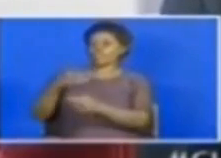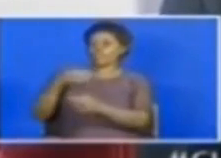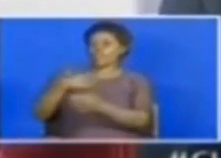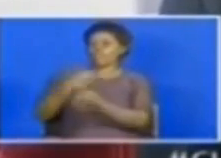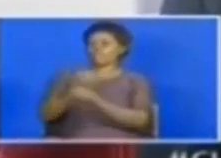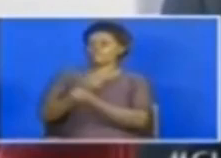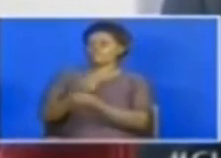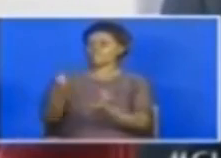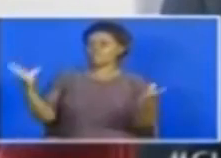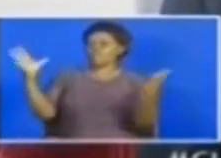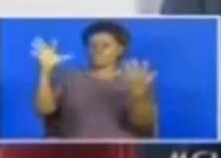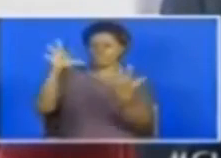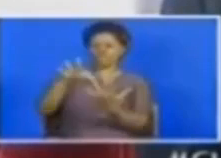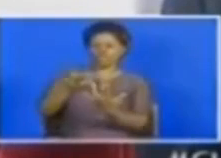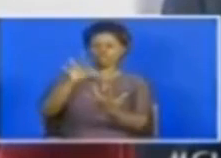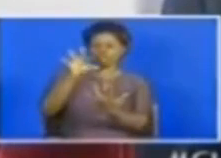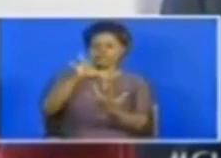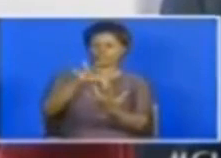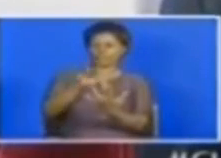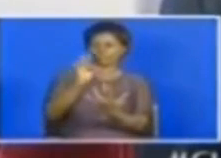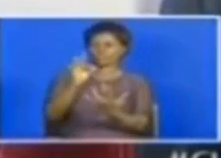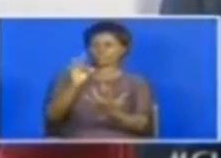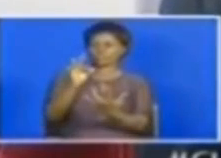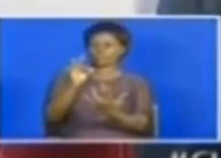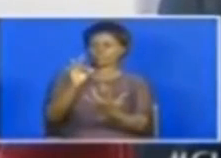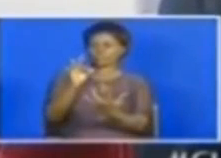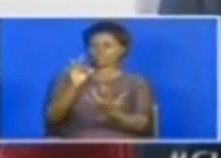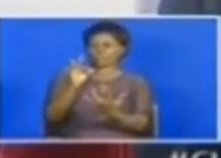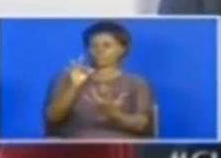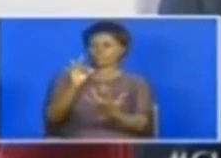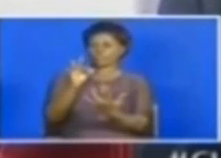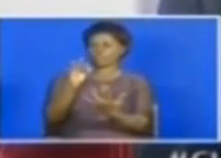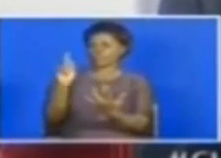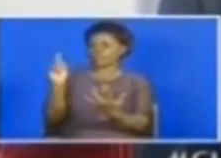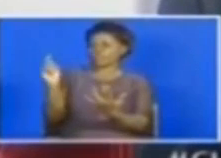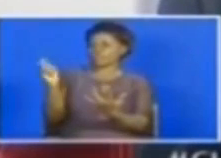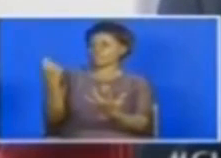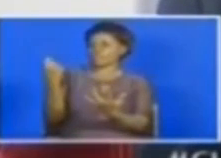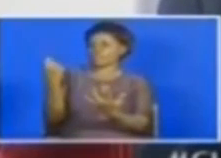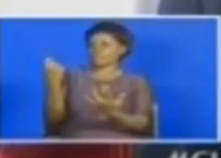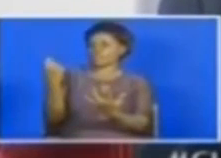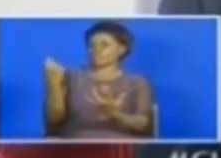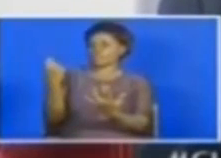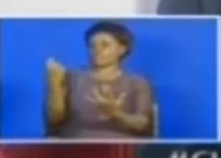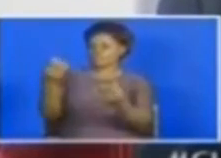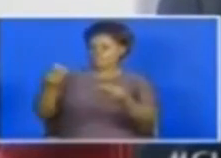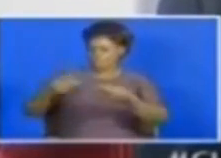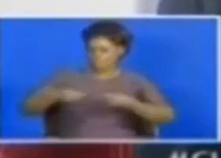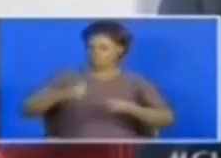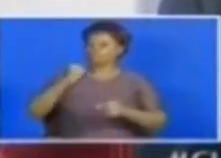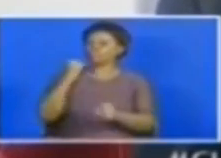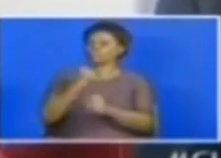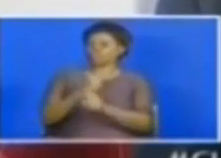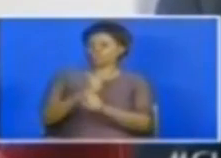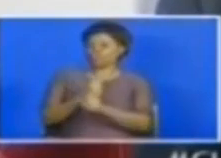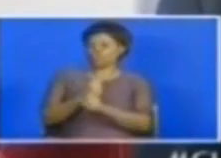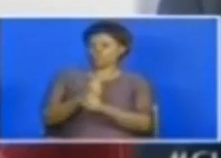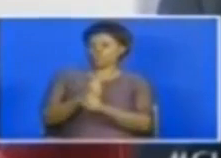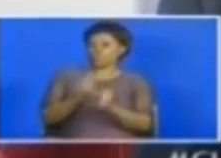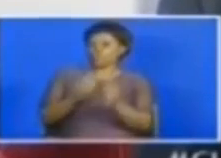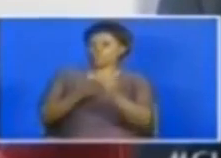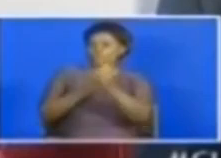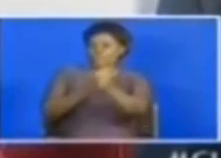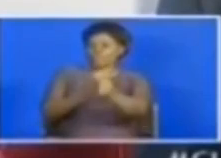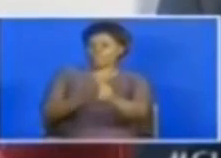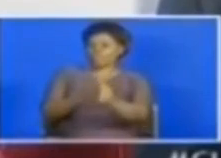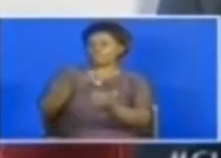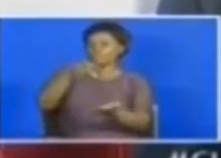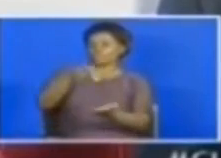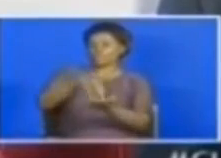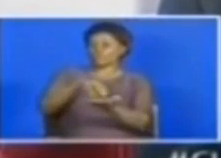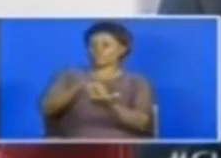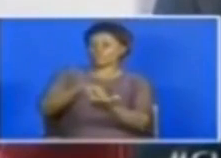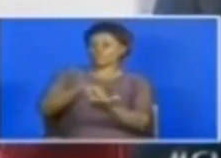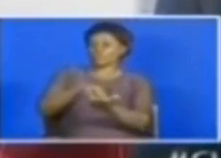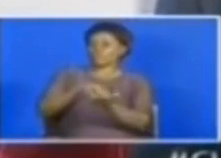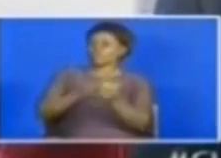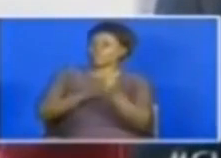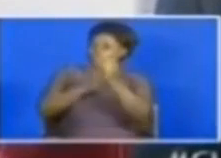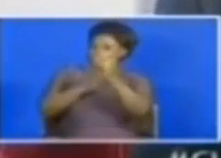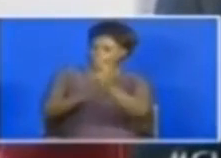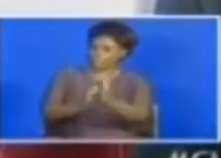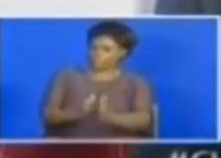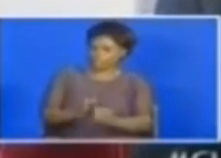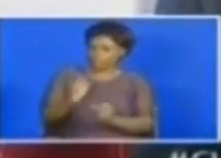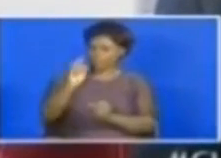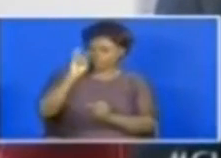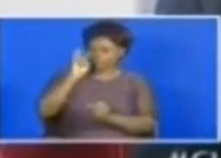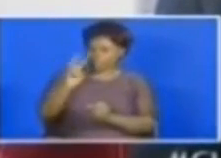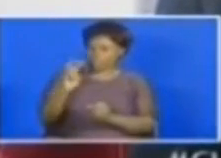several options as a commission that we've been looking at. That is what the Kenyans gave us a job. They gave us a leadership position. And with leadership, you have to